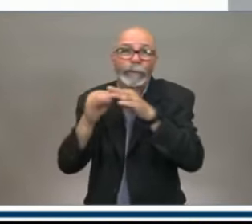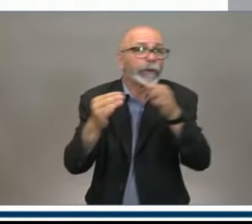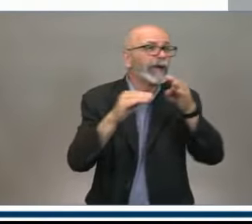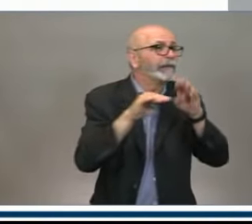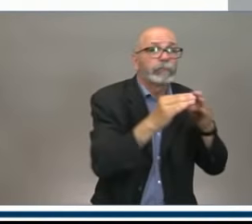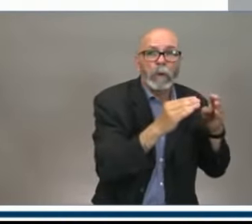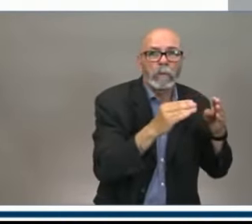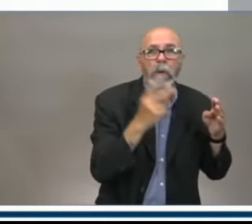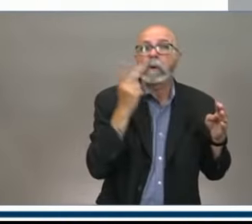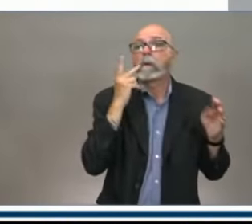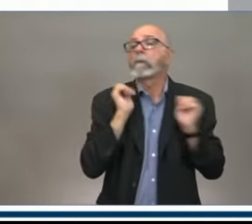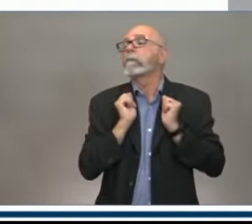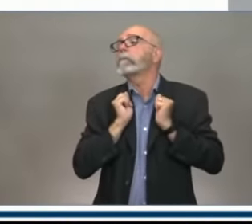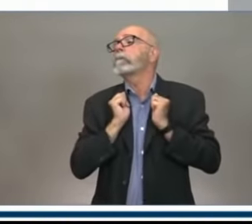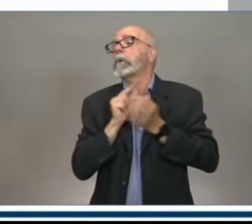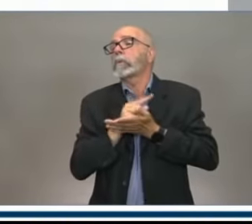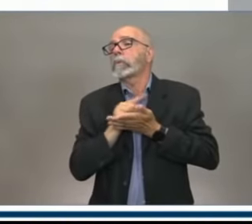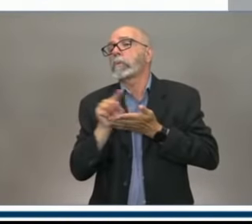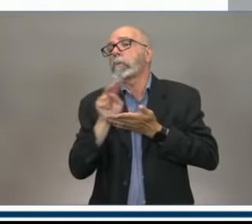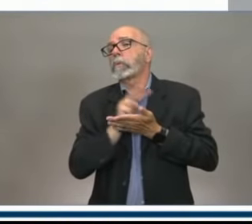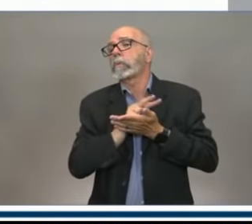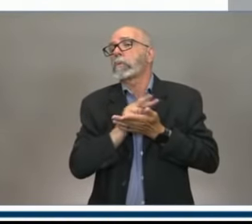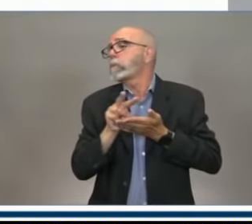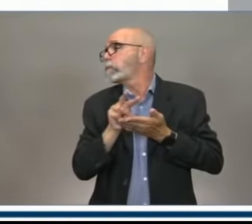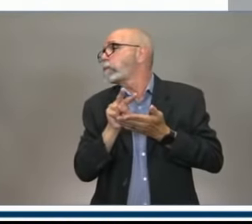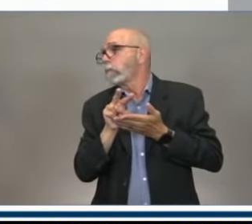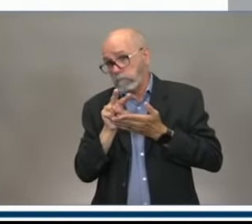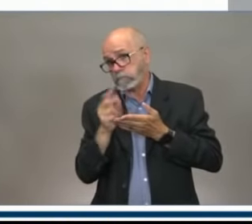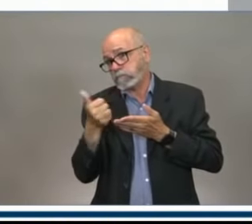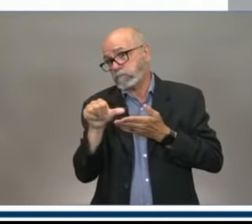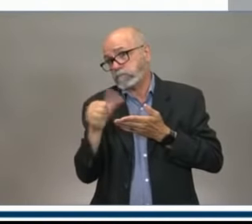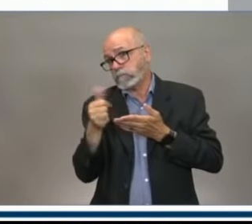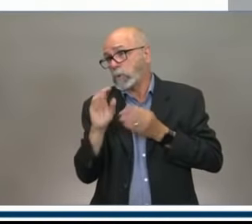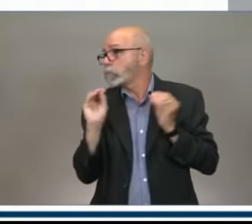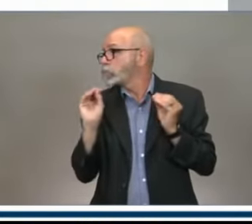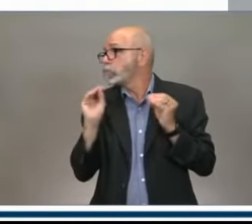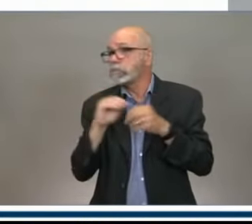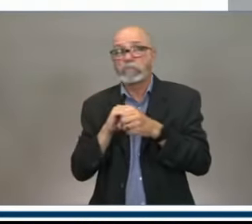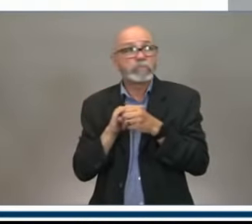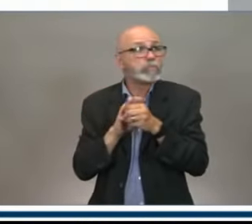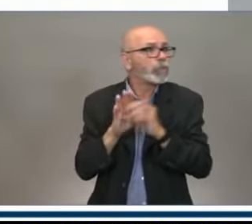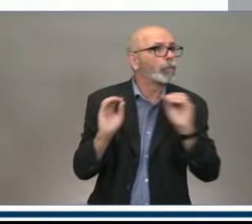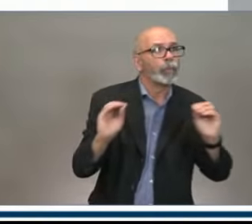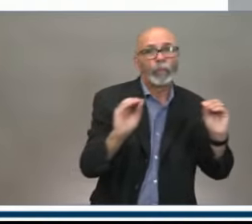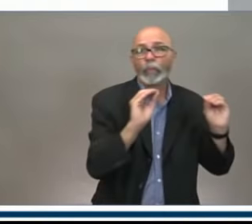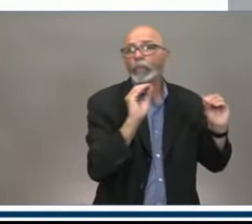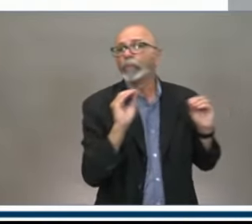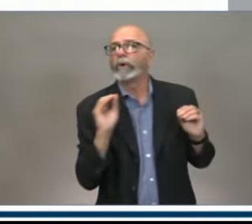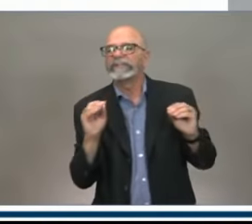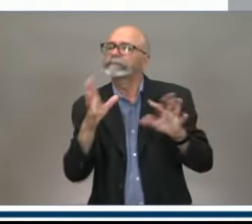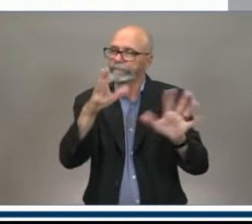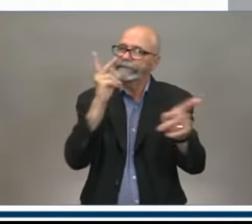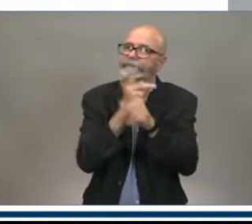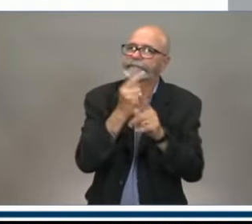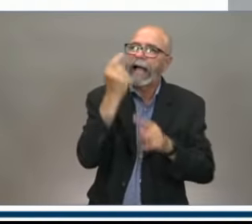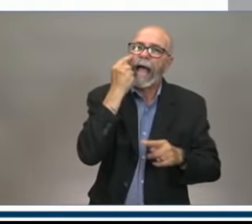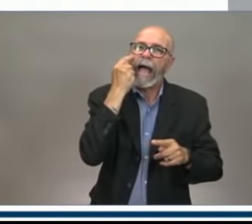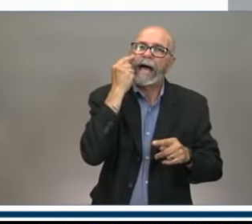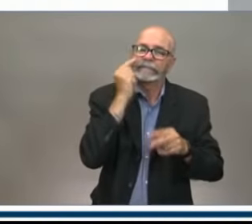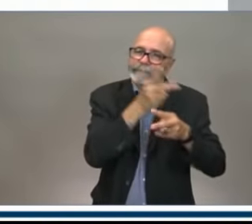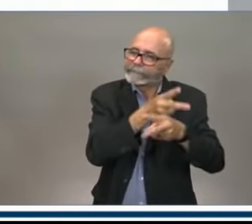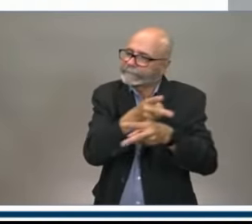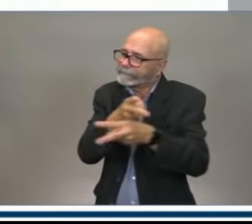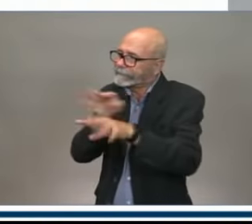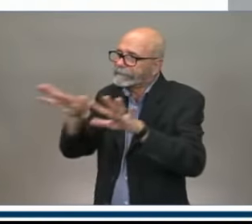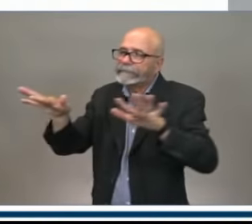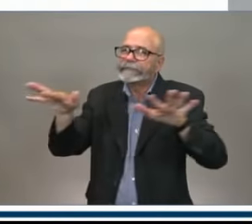weeks to ultimately see the impact of that in terms of the epidemiology. So we have to be watching things carefully, and we need to